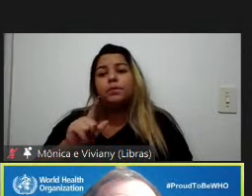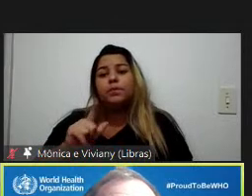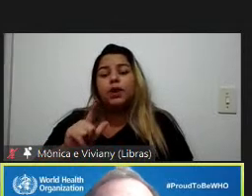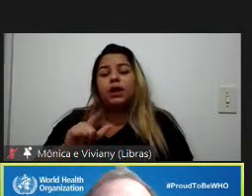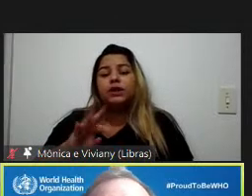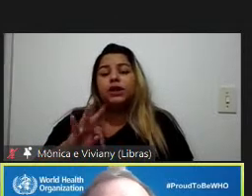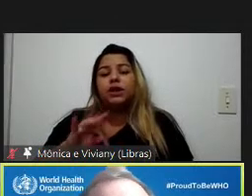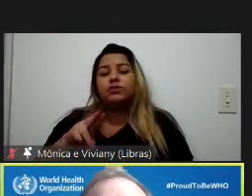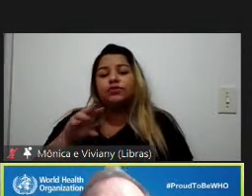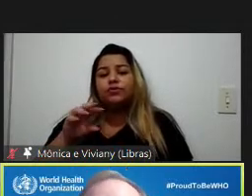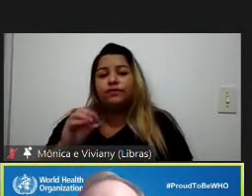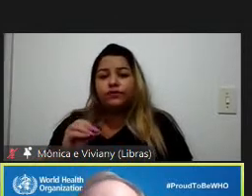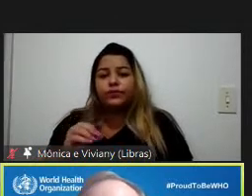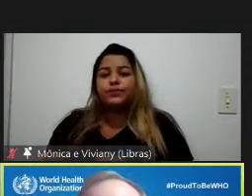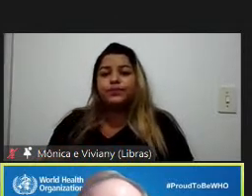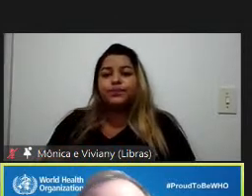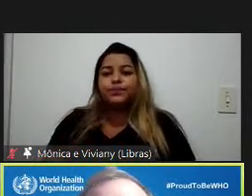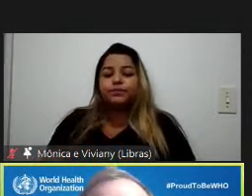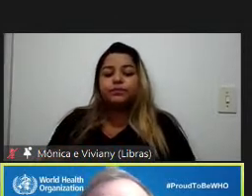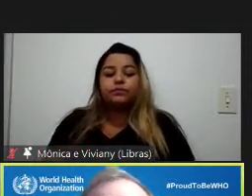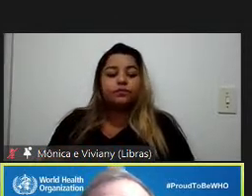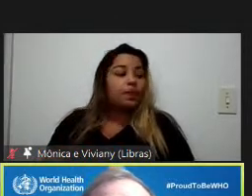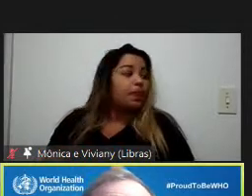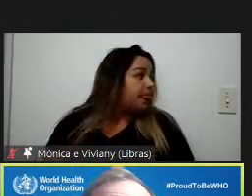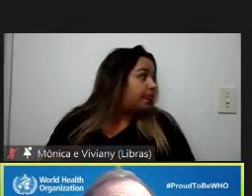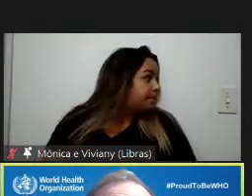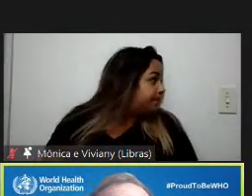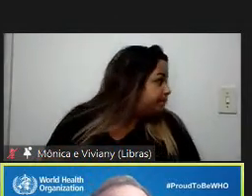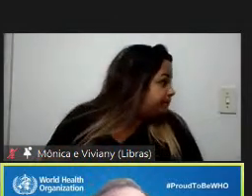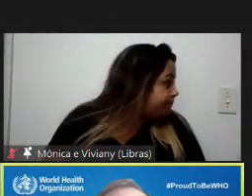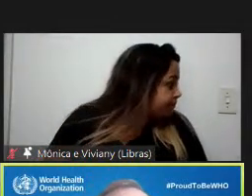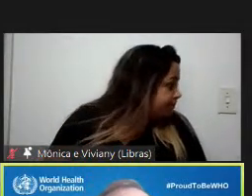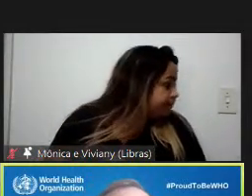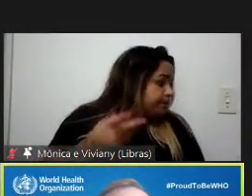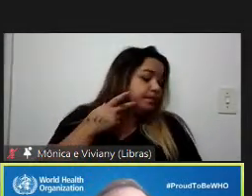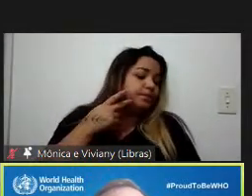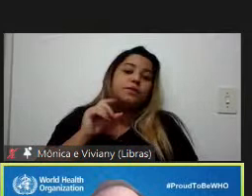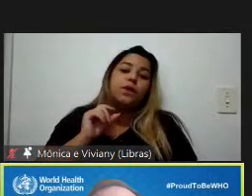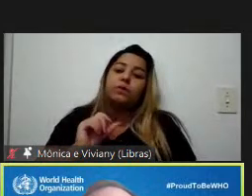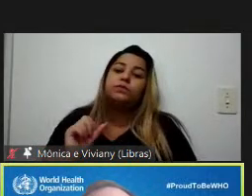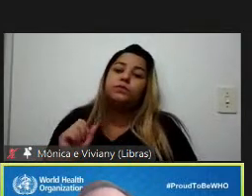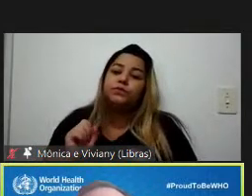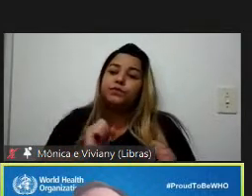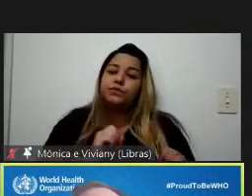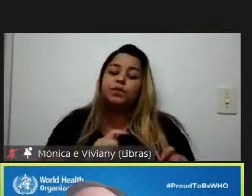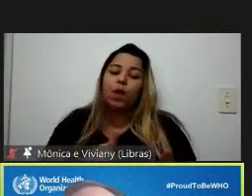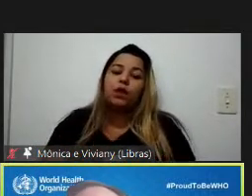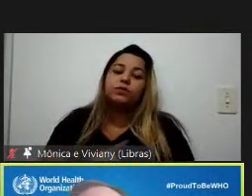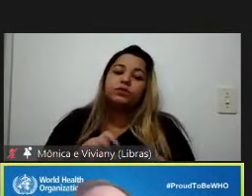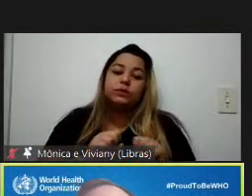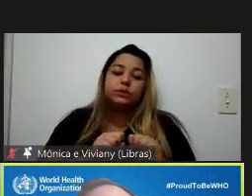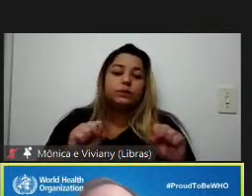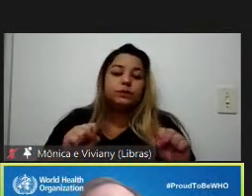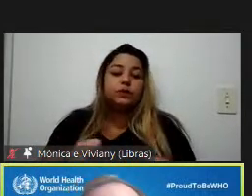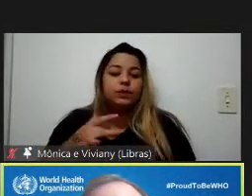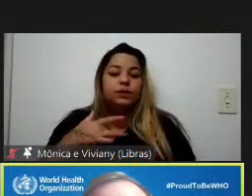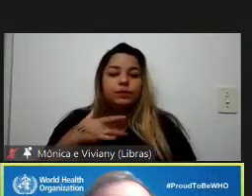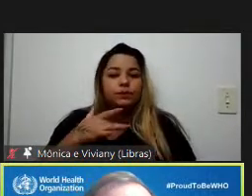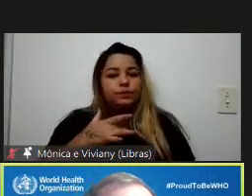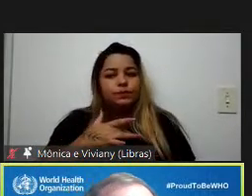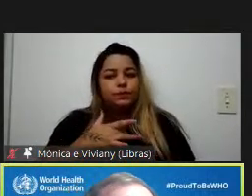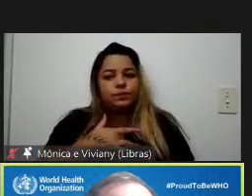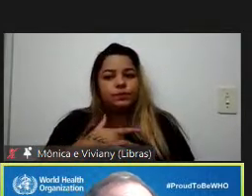In order to well integrate nutrition within health systems, we need to consider each of the 6